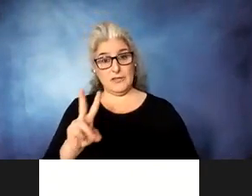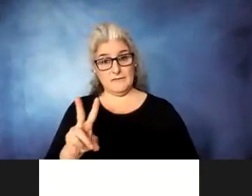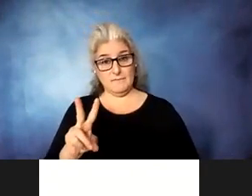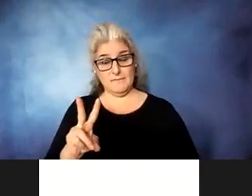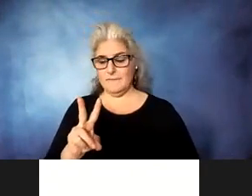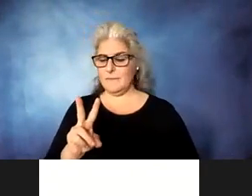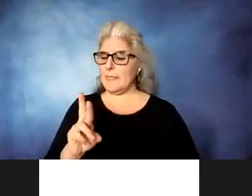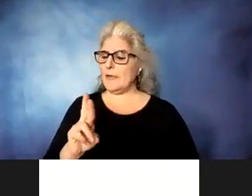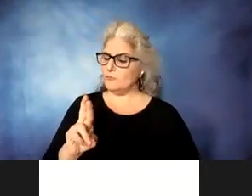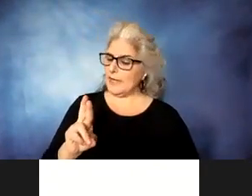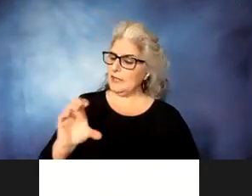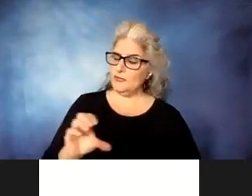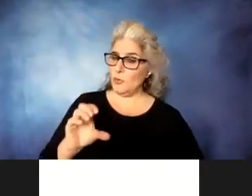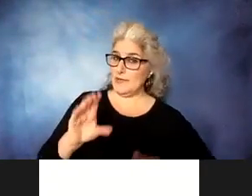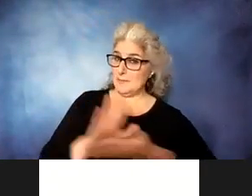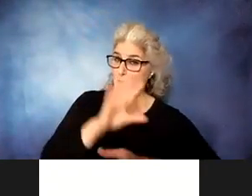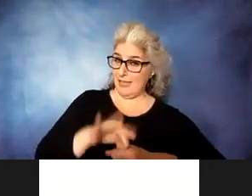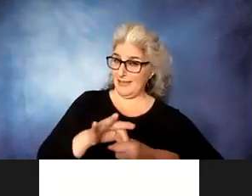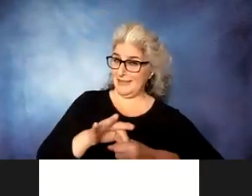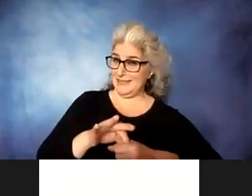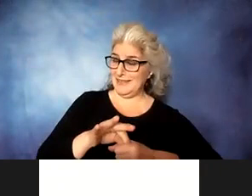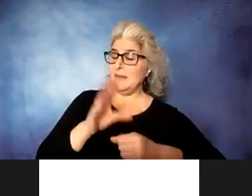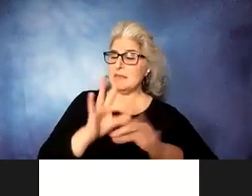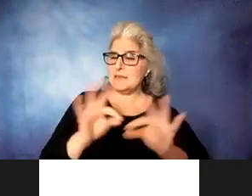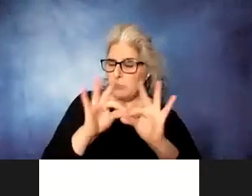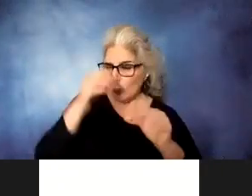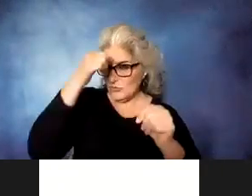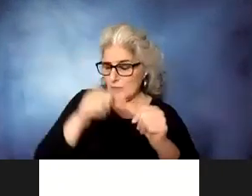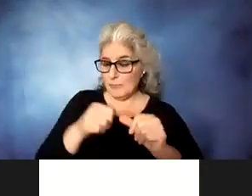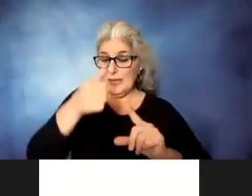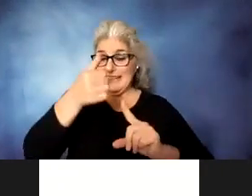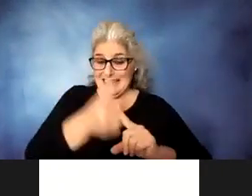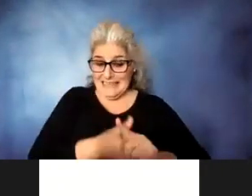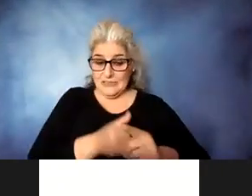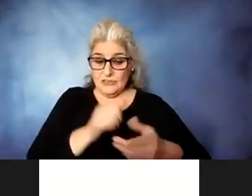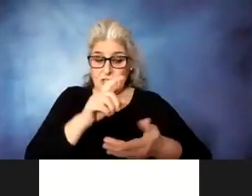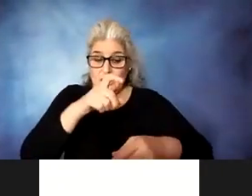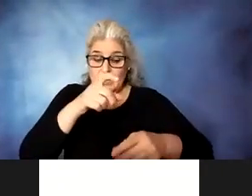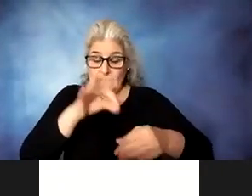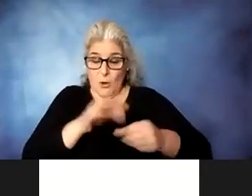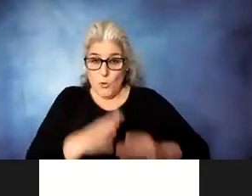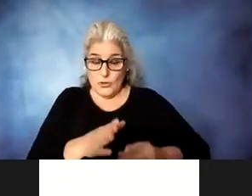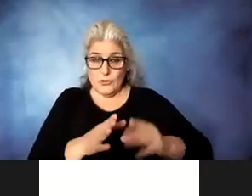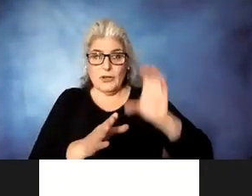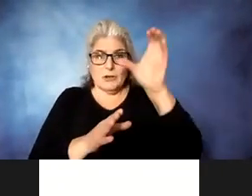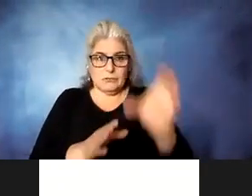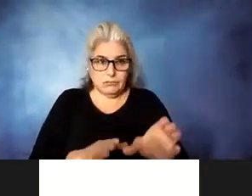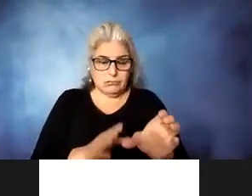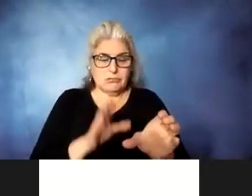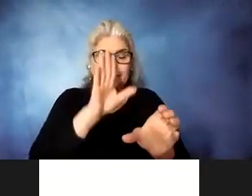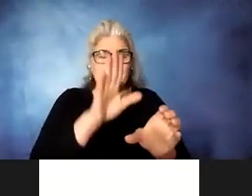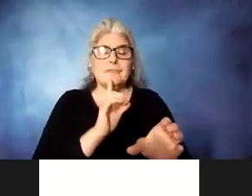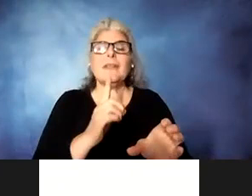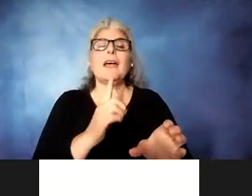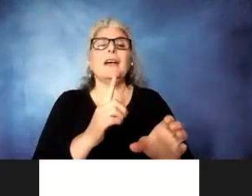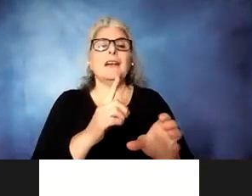each choice is a separate screen. So the image on the screen is the first choice for mayor. It states on the top,